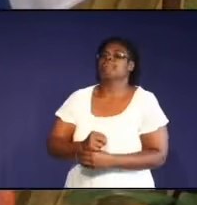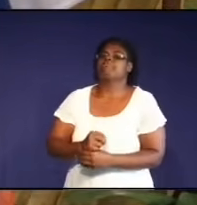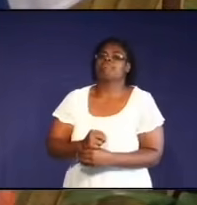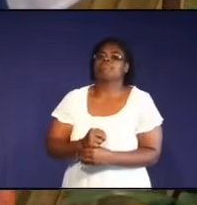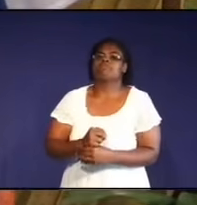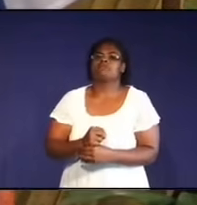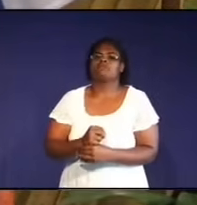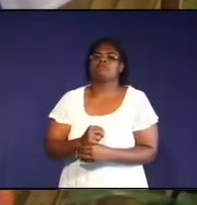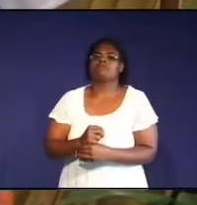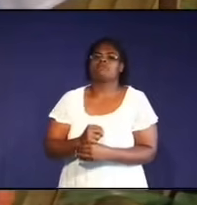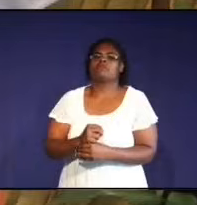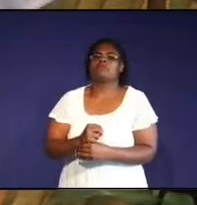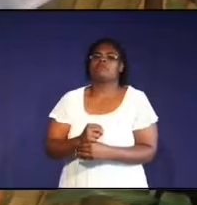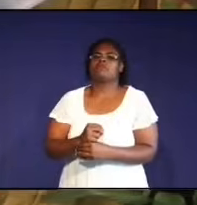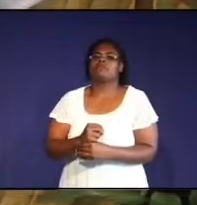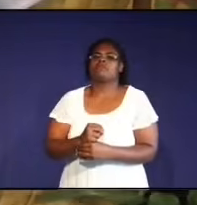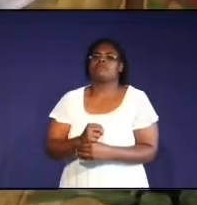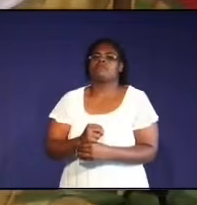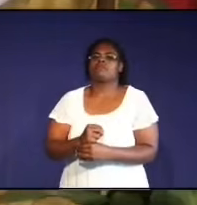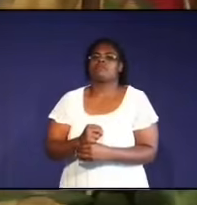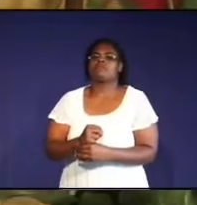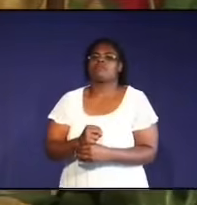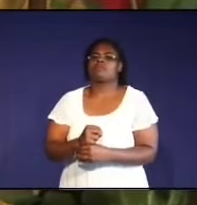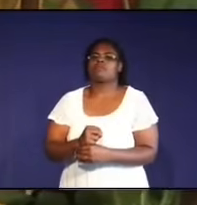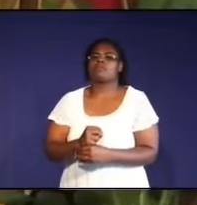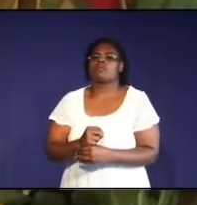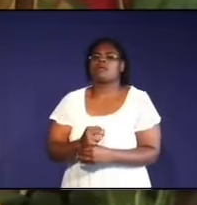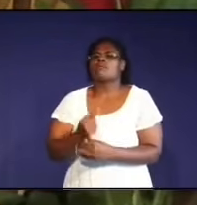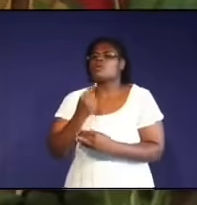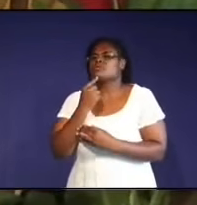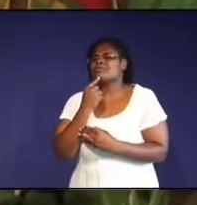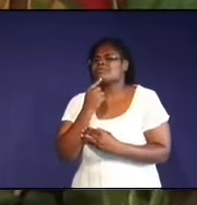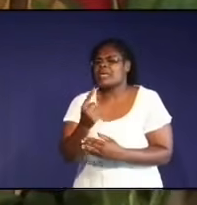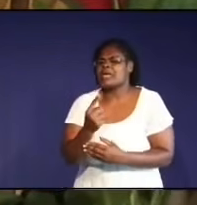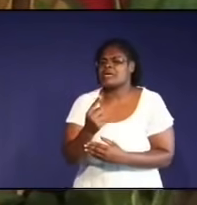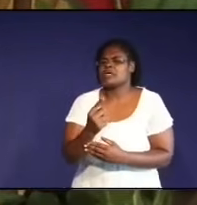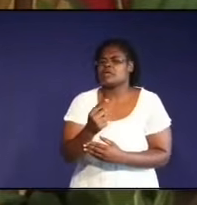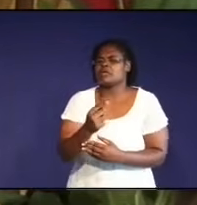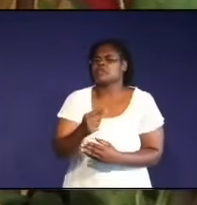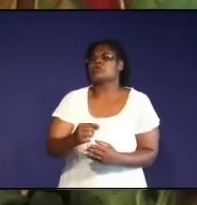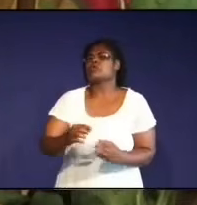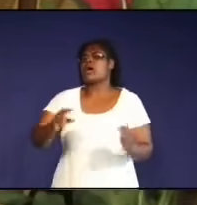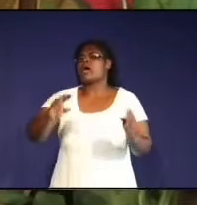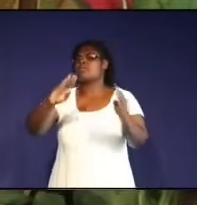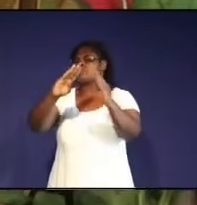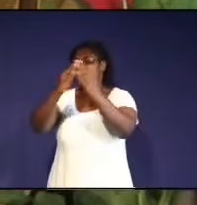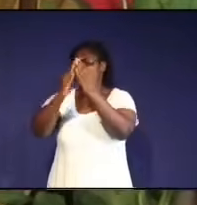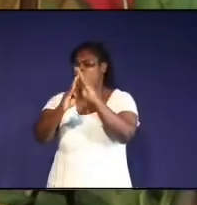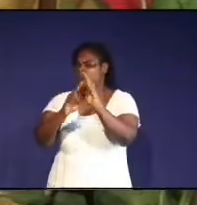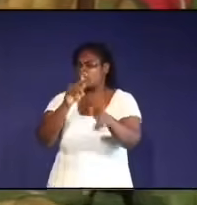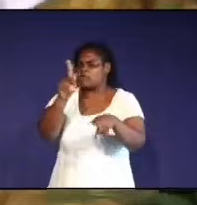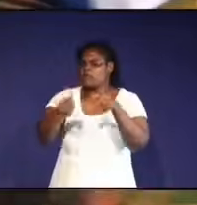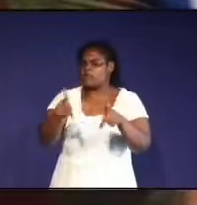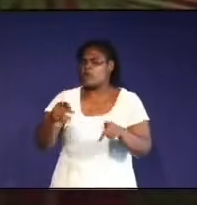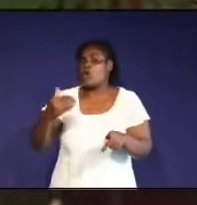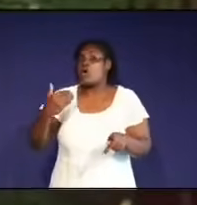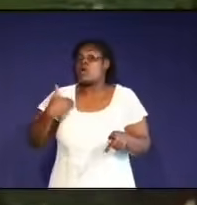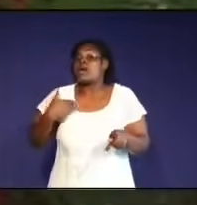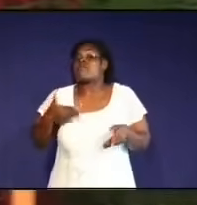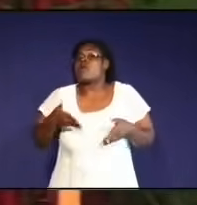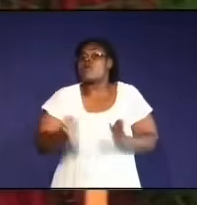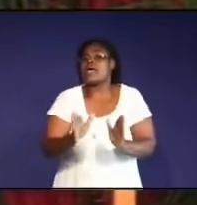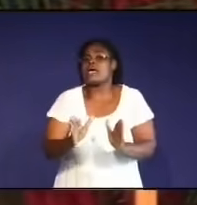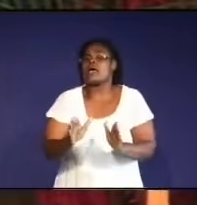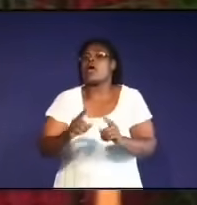But I want to say to a certain community, you may have your way, but it's only